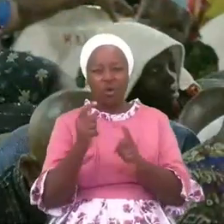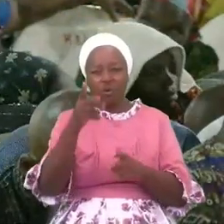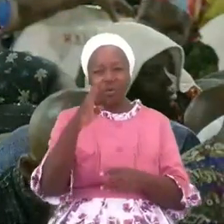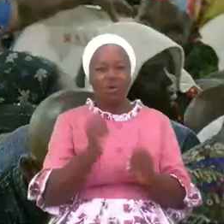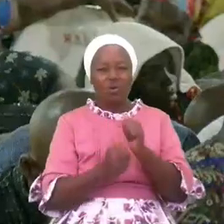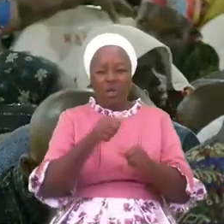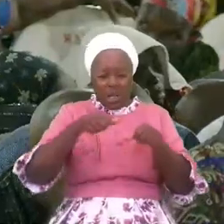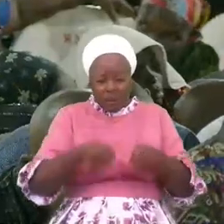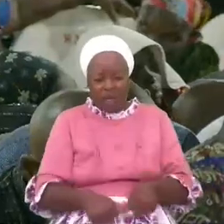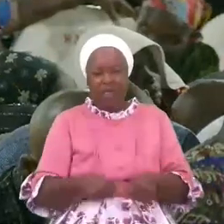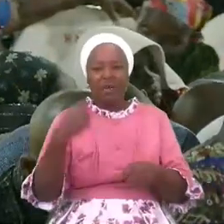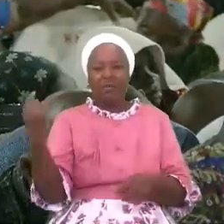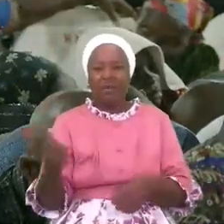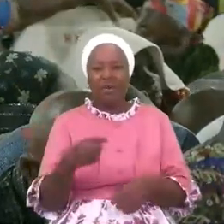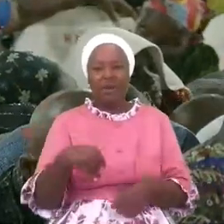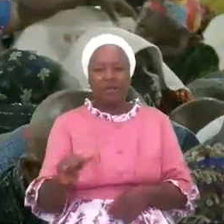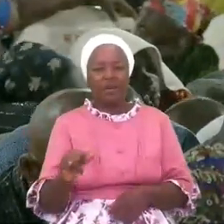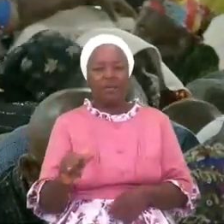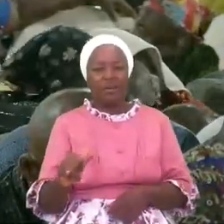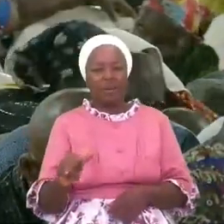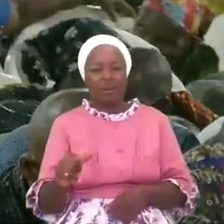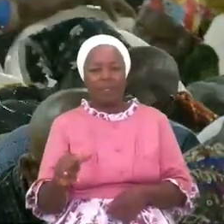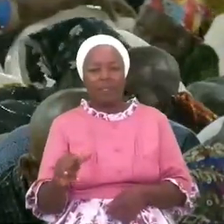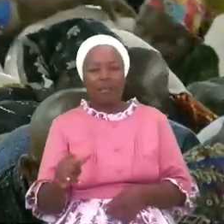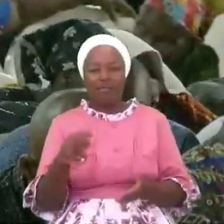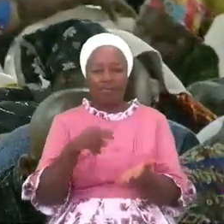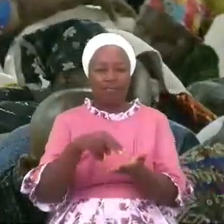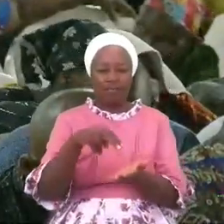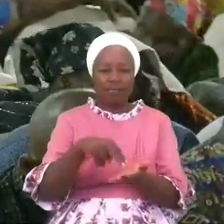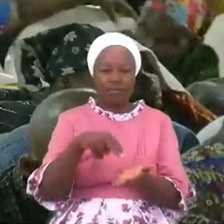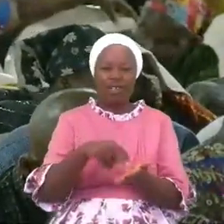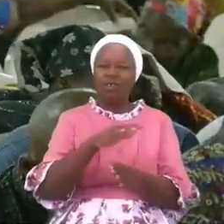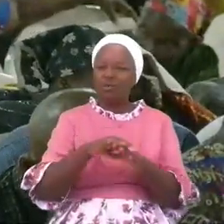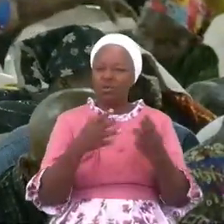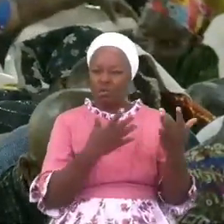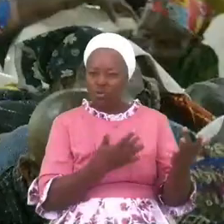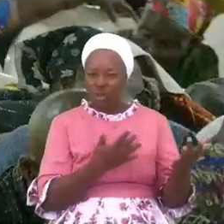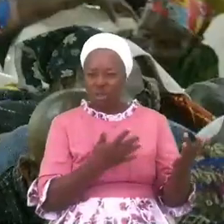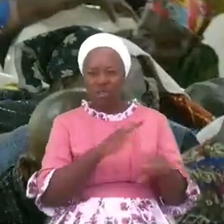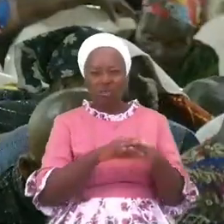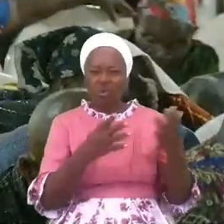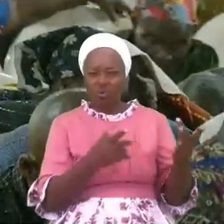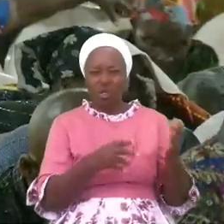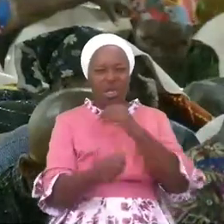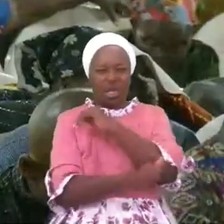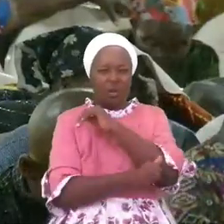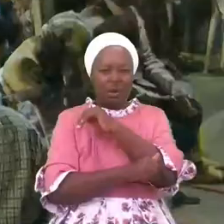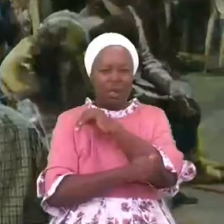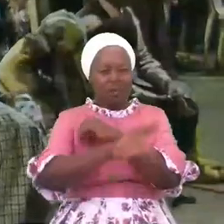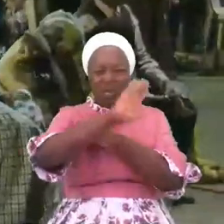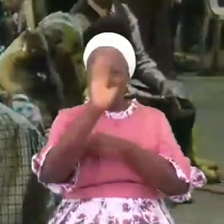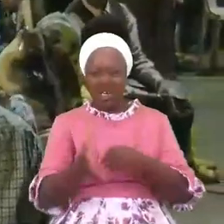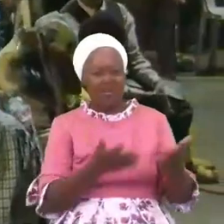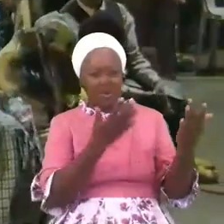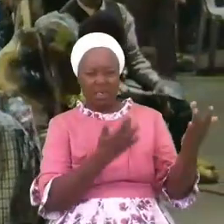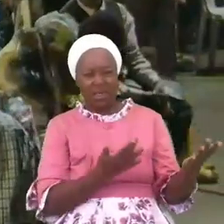Rise up. Don't delay. Abraham did not delay. Don't delay. Say, now is the time